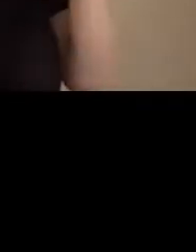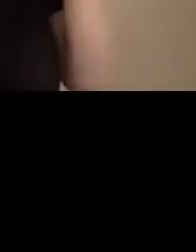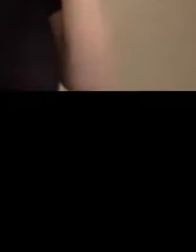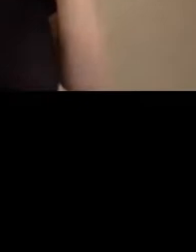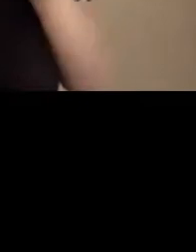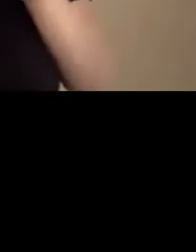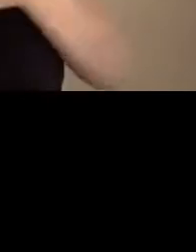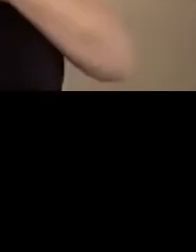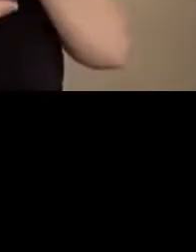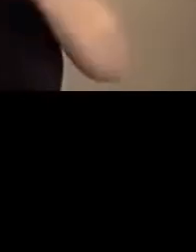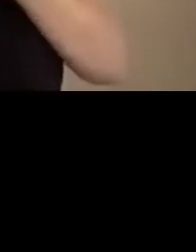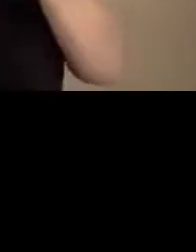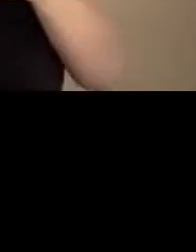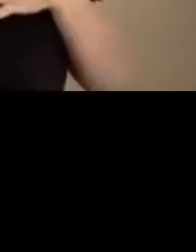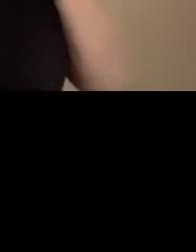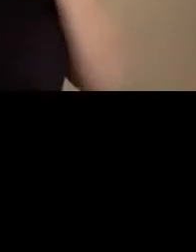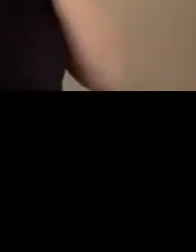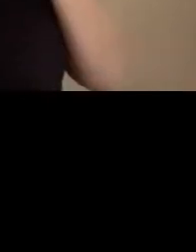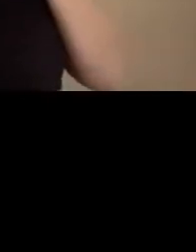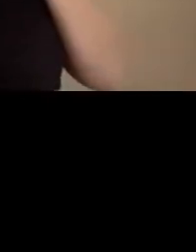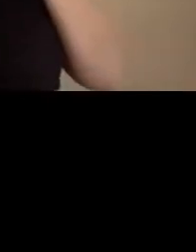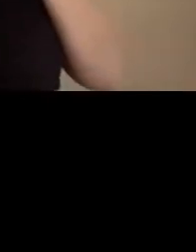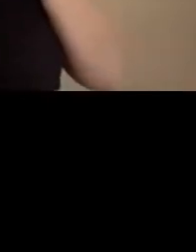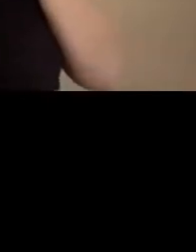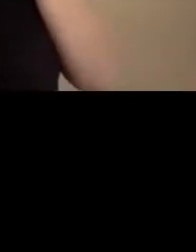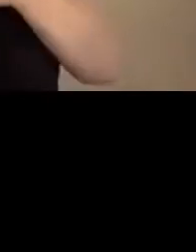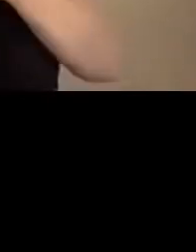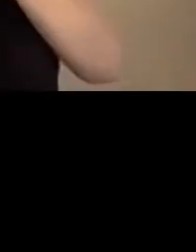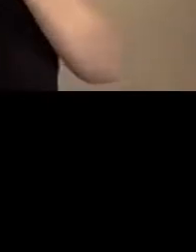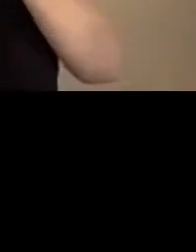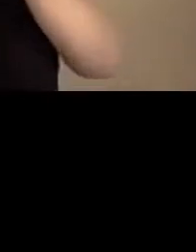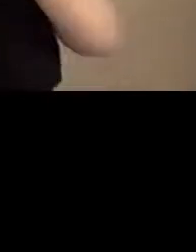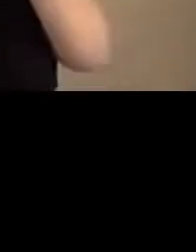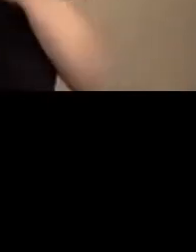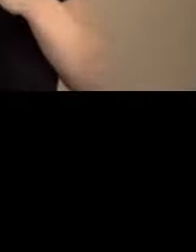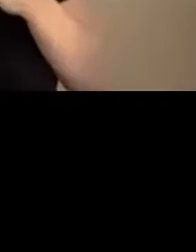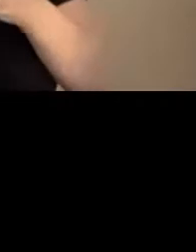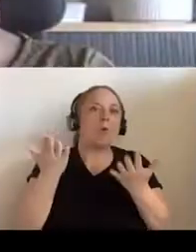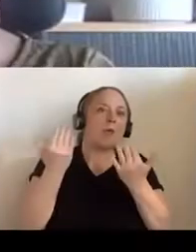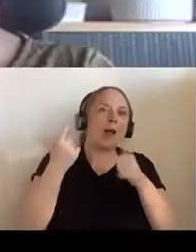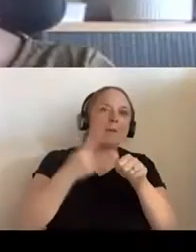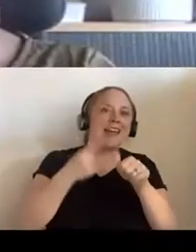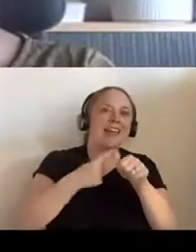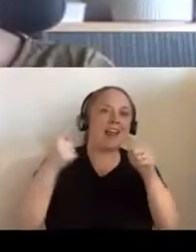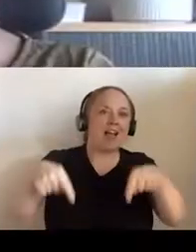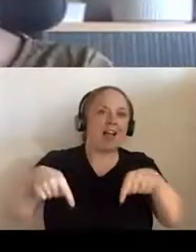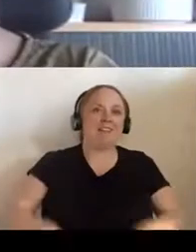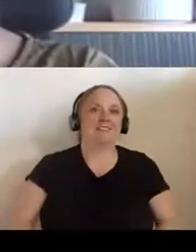this incredibly moving interactive sculpture installation later. Welcome, Akeelah.